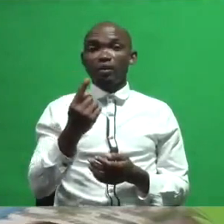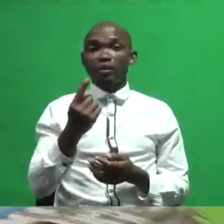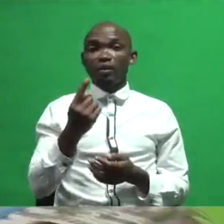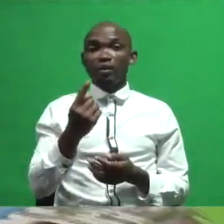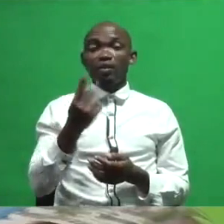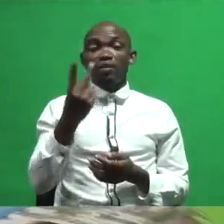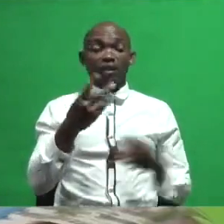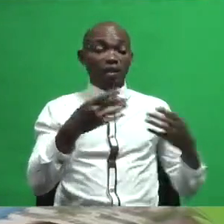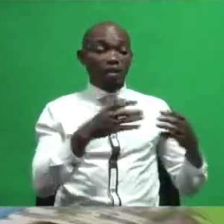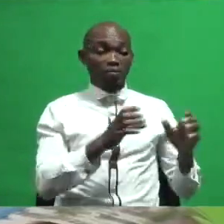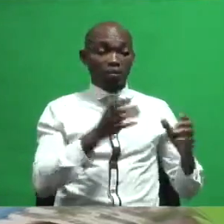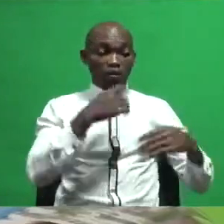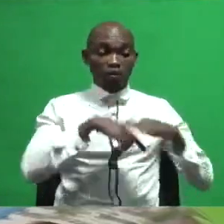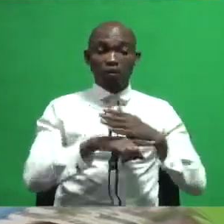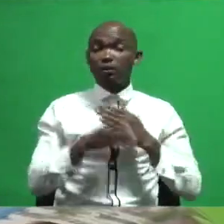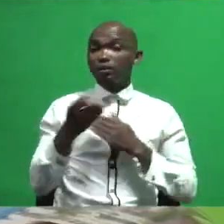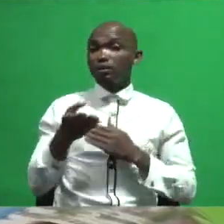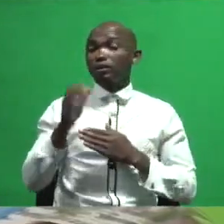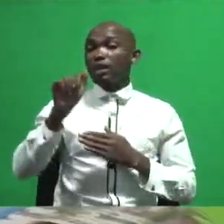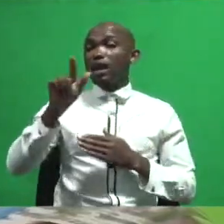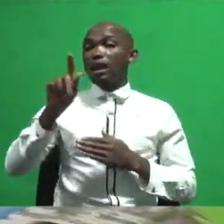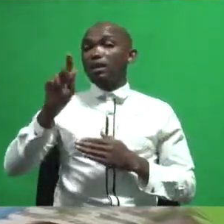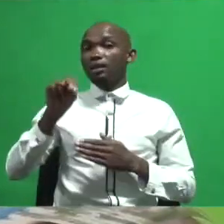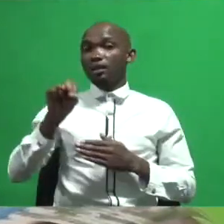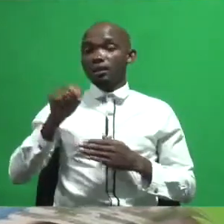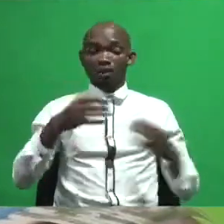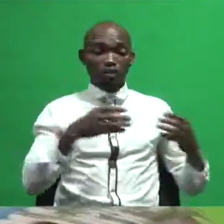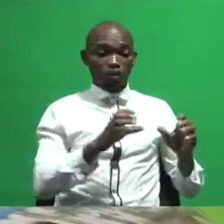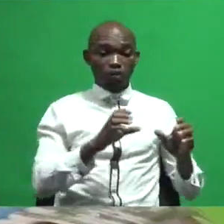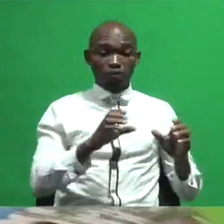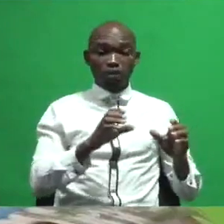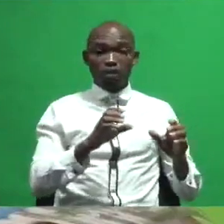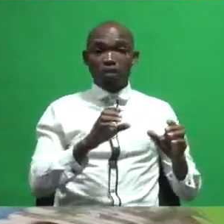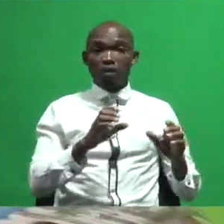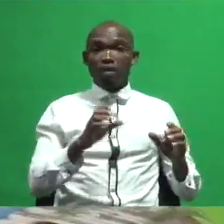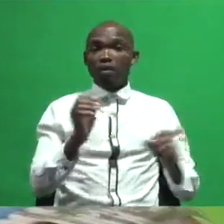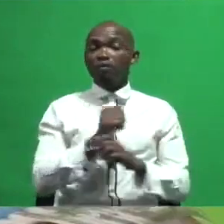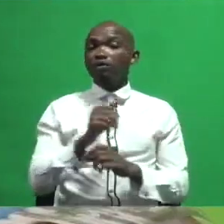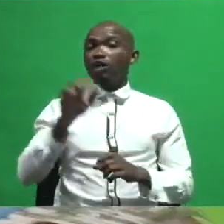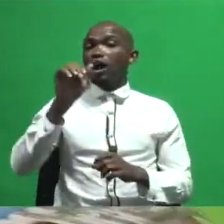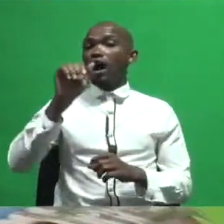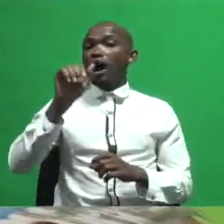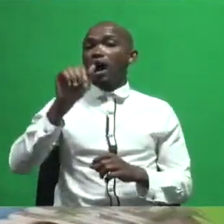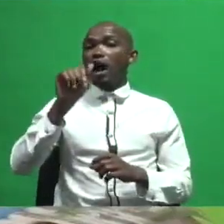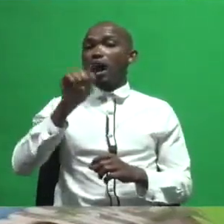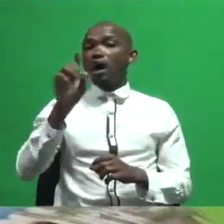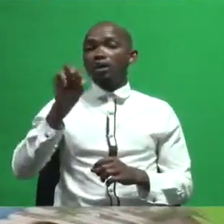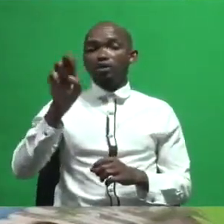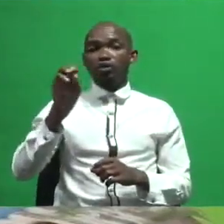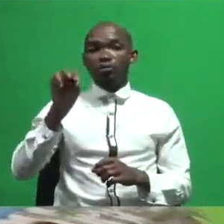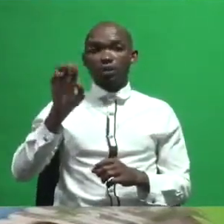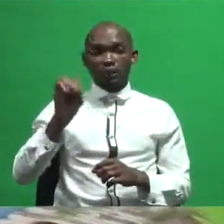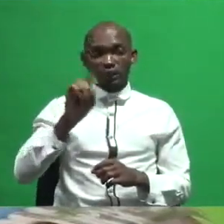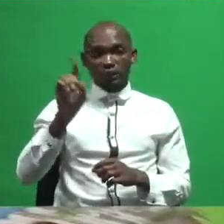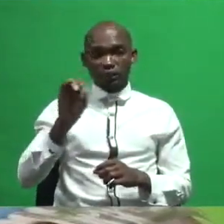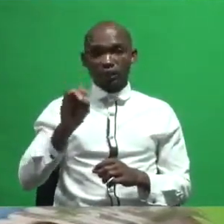three compounds under these alkane groups have no isomers. They